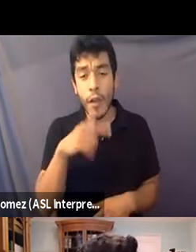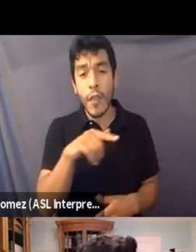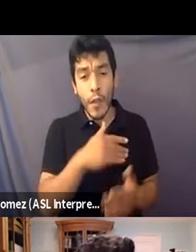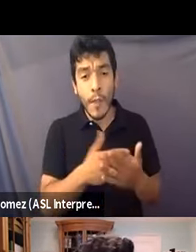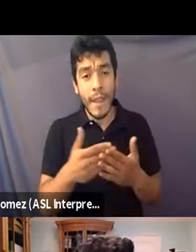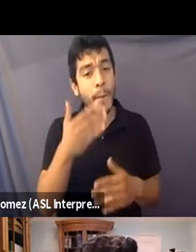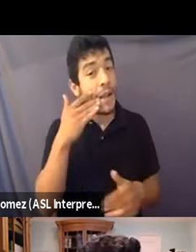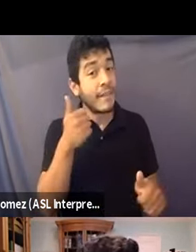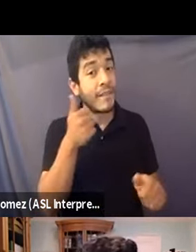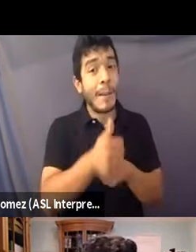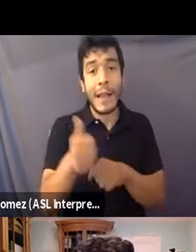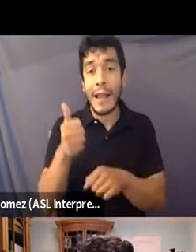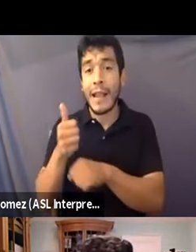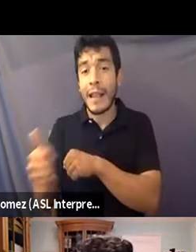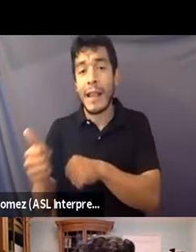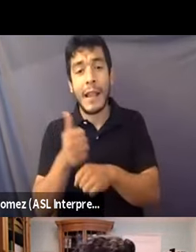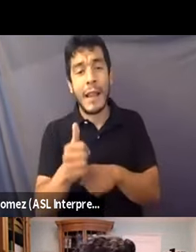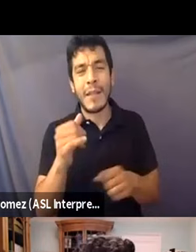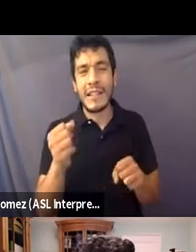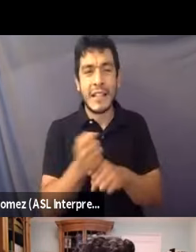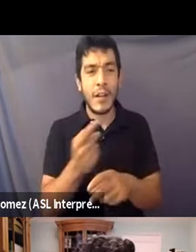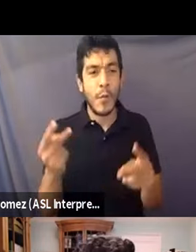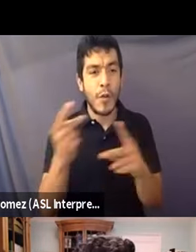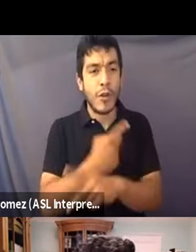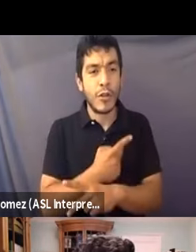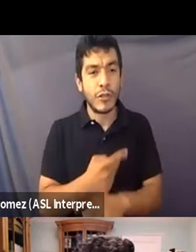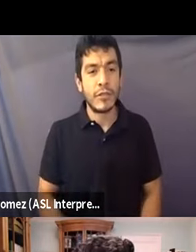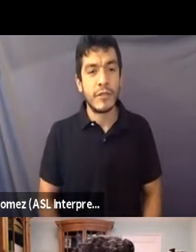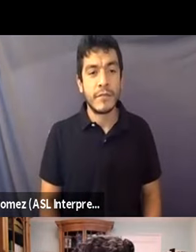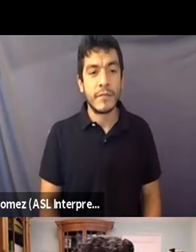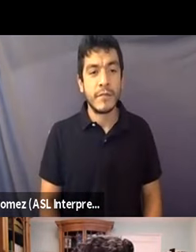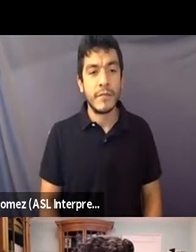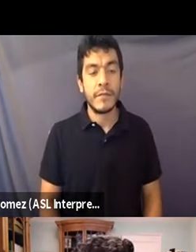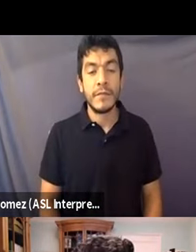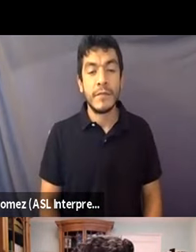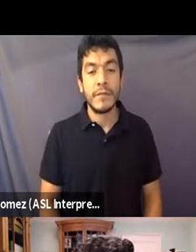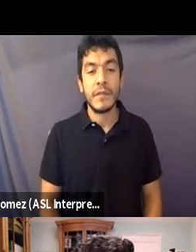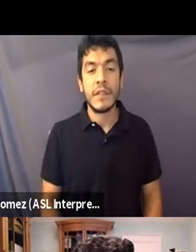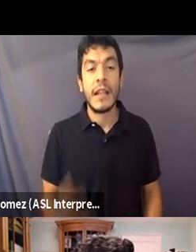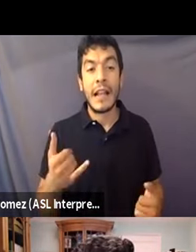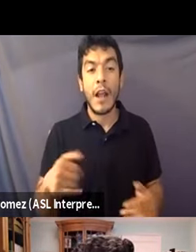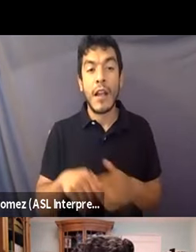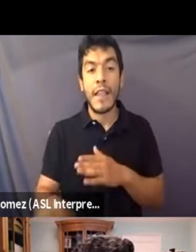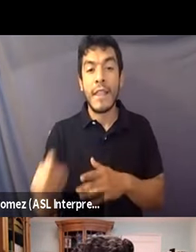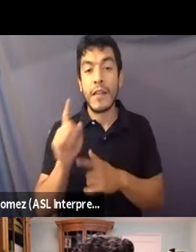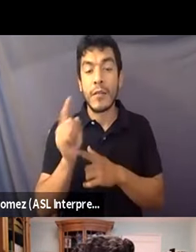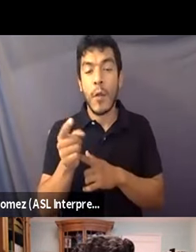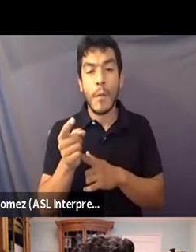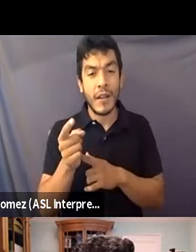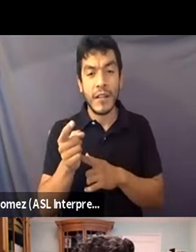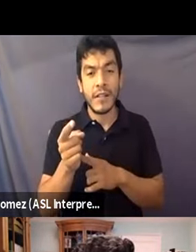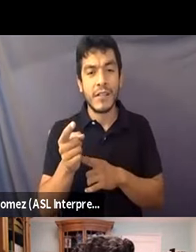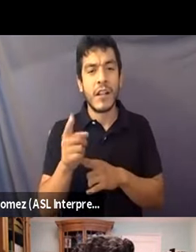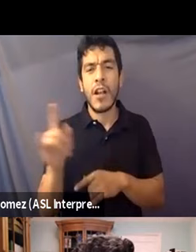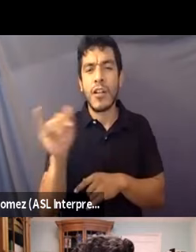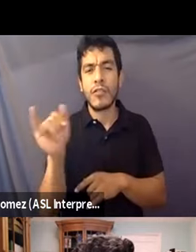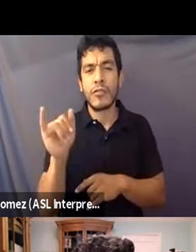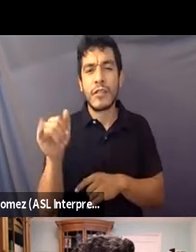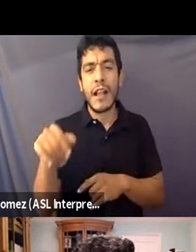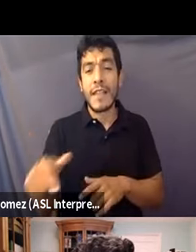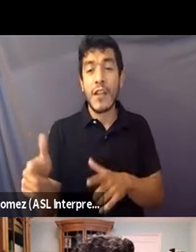is sort of like intensified. And it's in this moment now, when we're looking at also, you know, the shooting